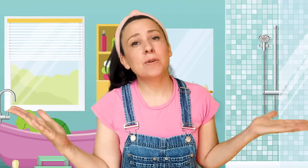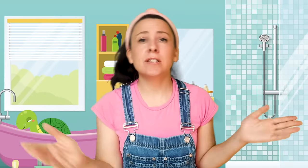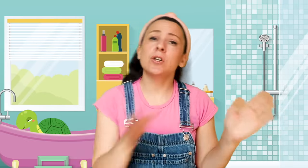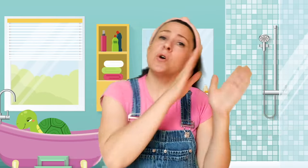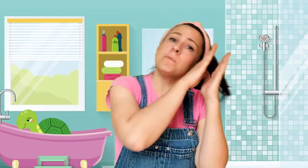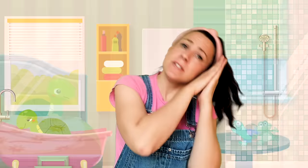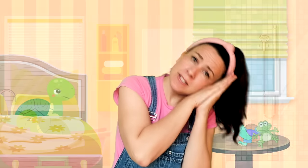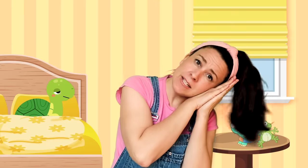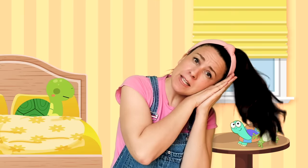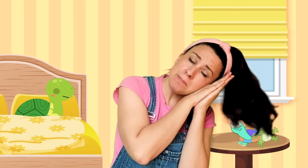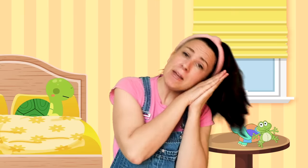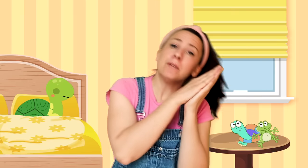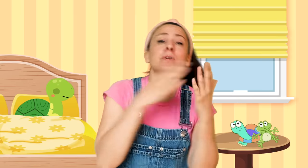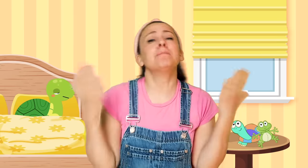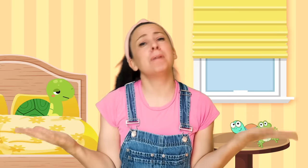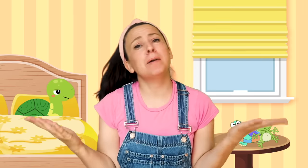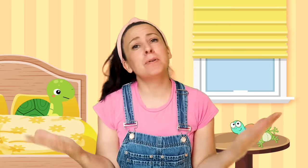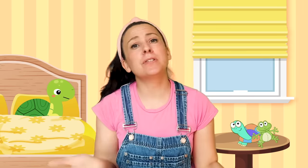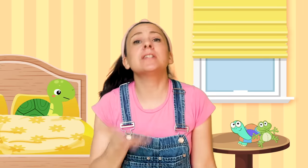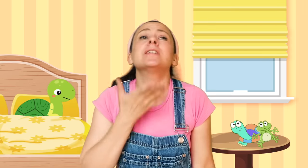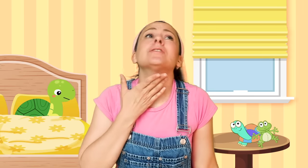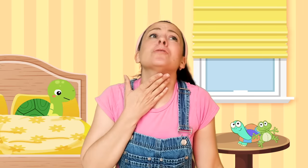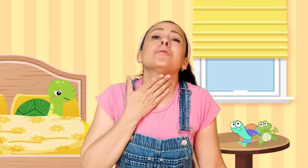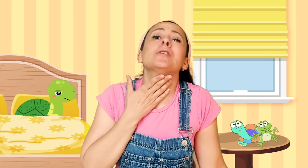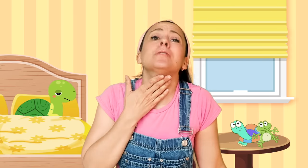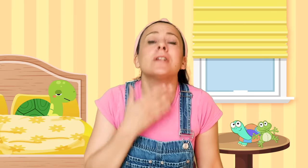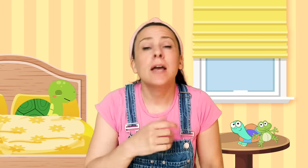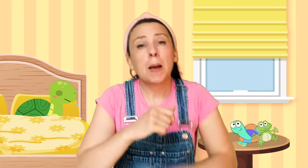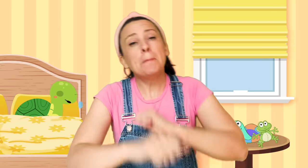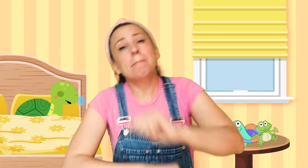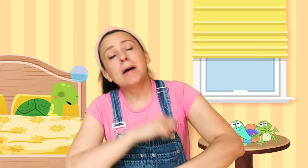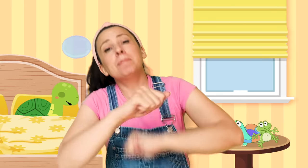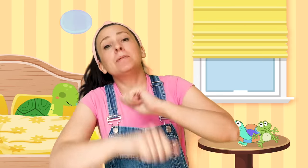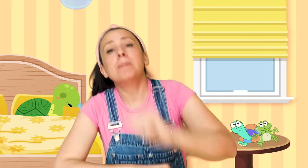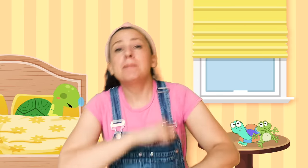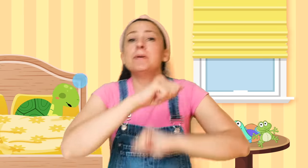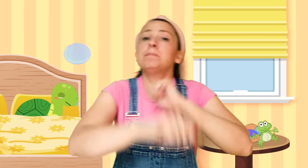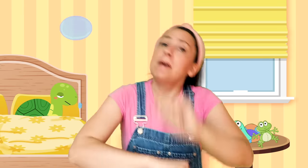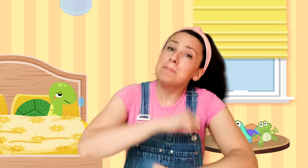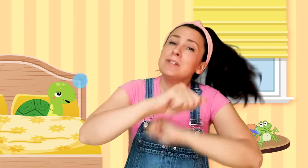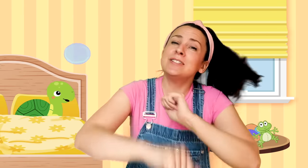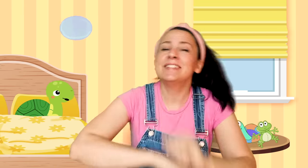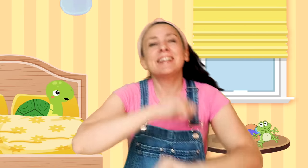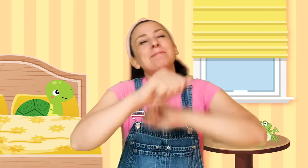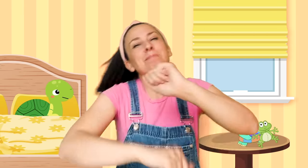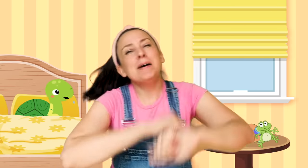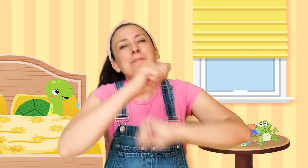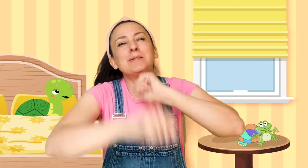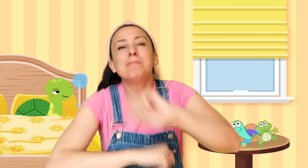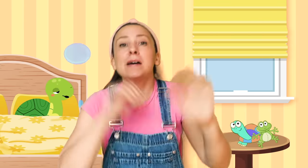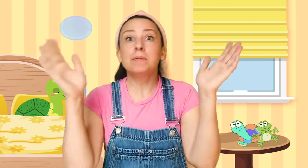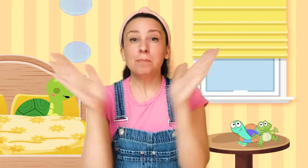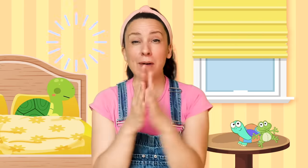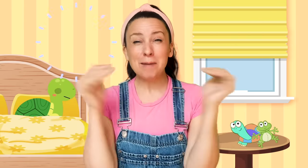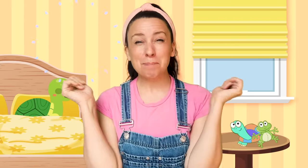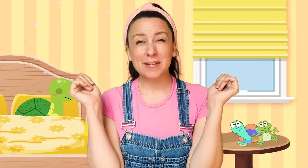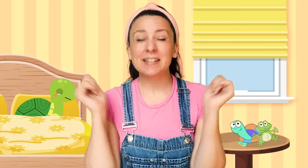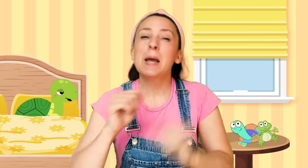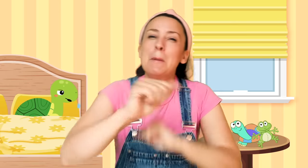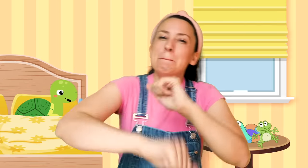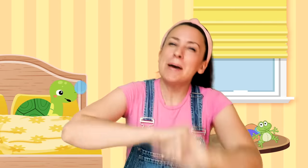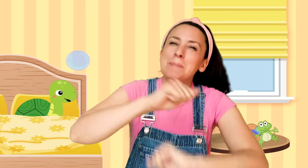And now he's home, sick in bed with bubbles in his throat. Bubble, bubble, bubble, bubble, bubble,